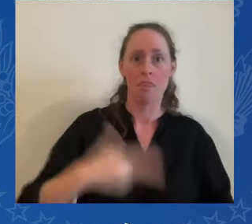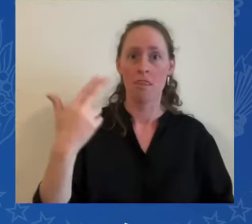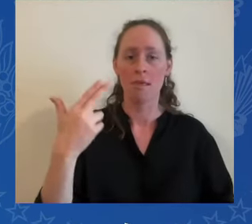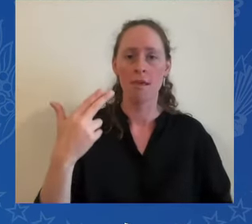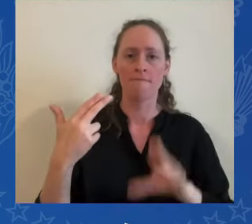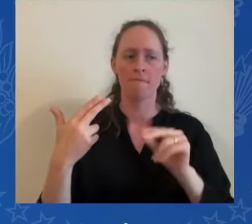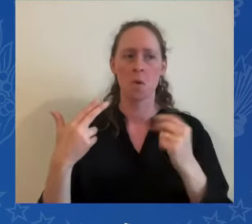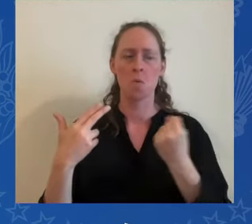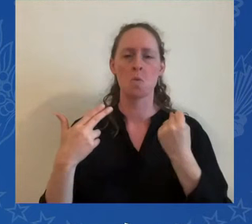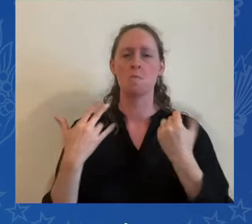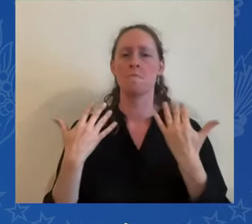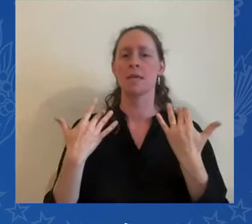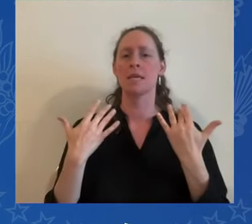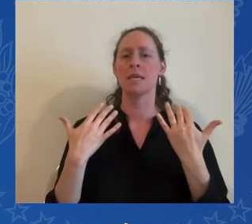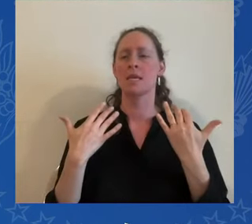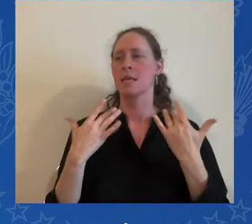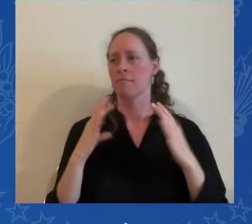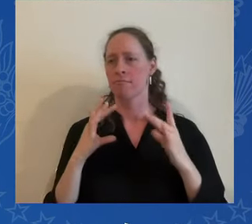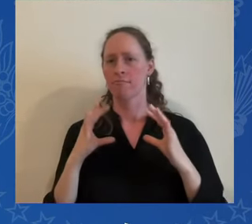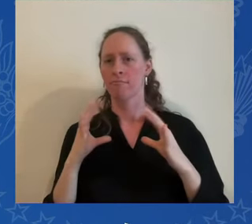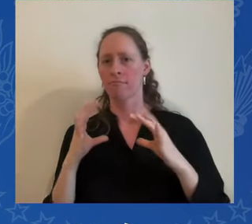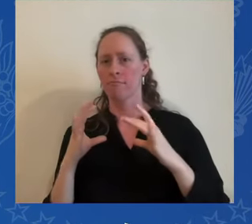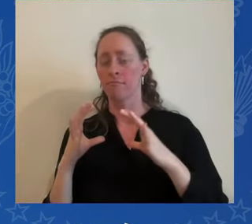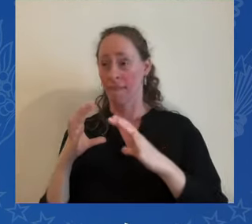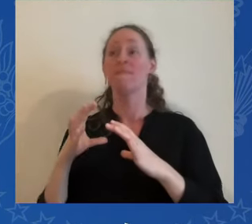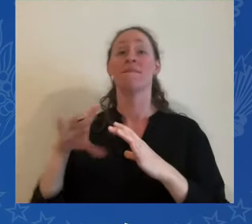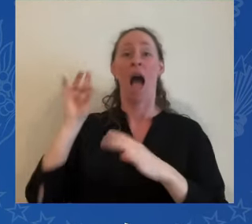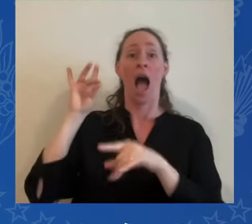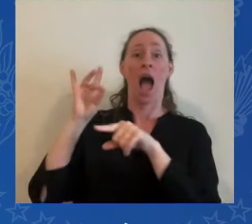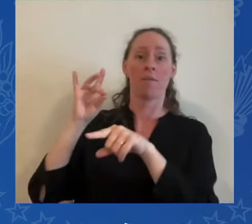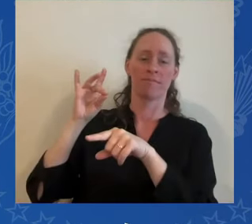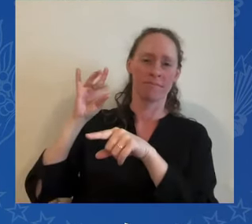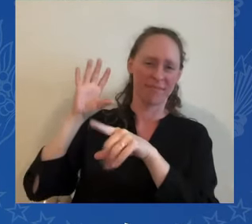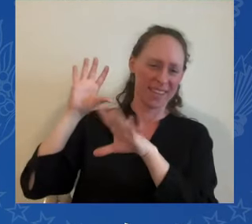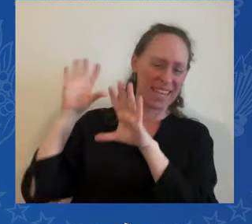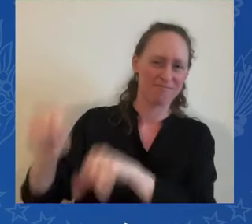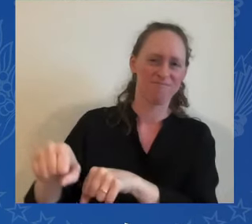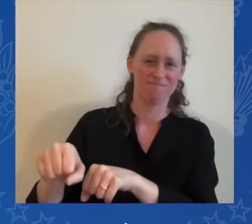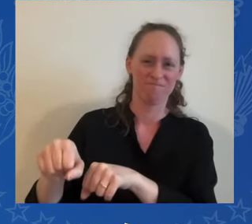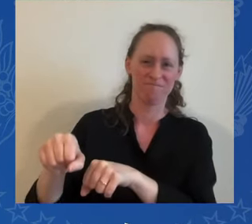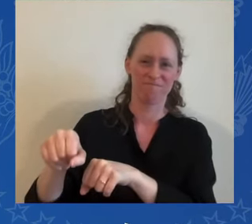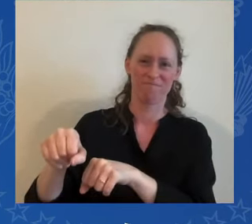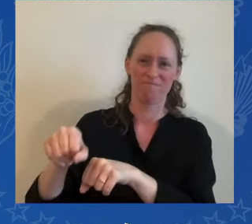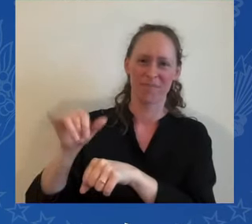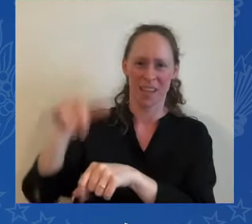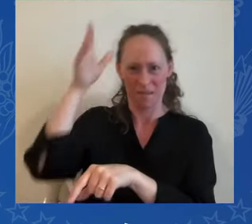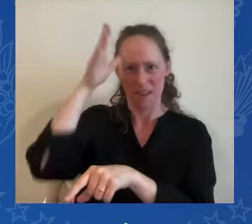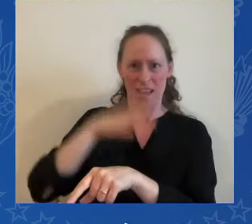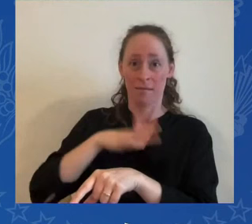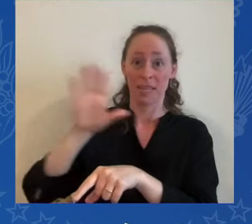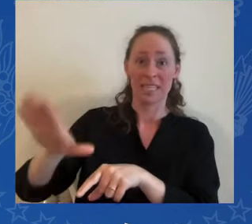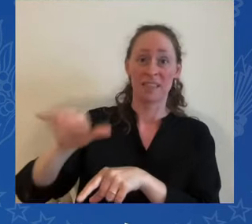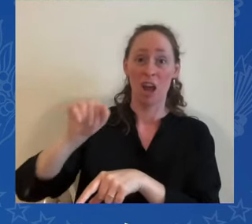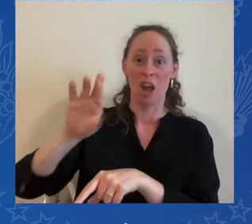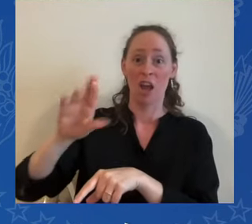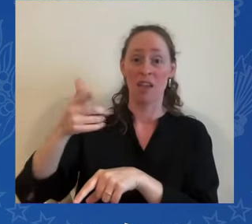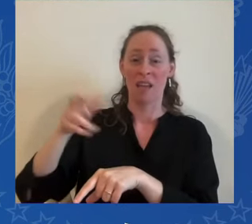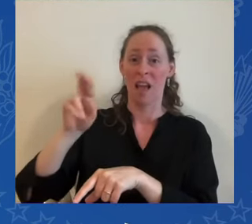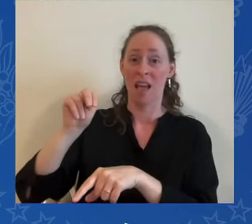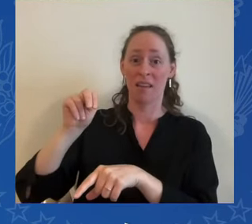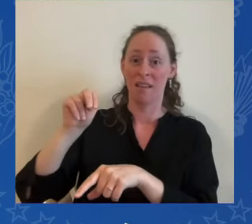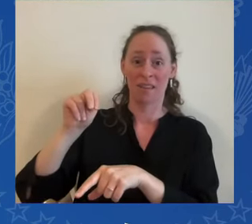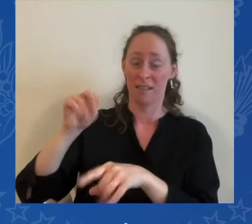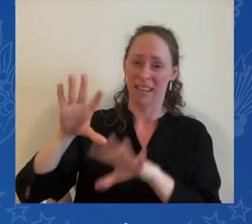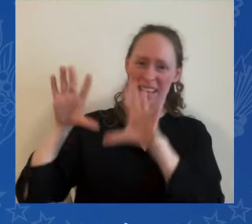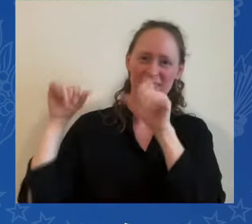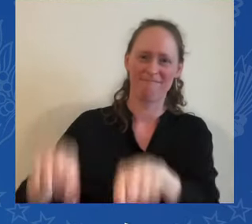the AR-15 and used it to pin the suspect to the wall until help arrived. When asked about his heroism, Sergeant Simpo said, "I know what I